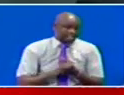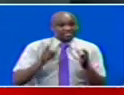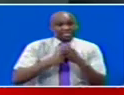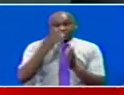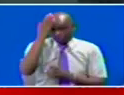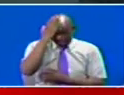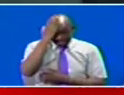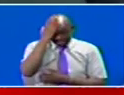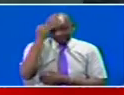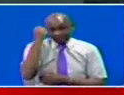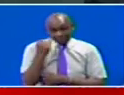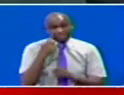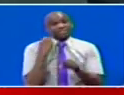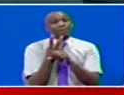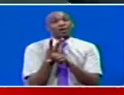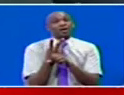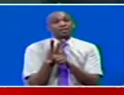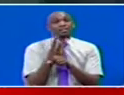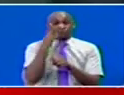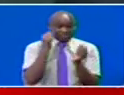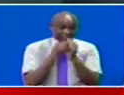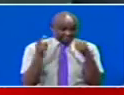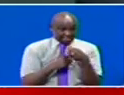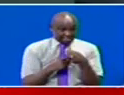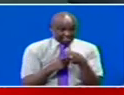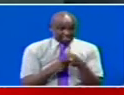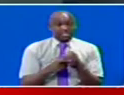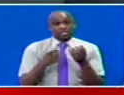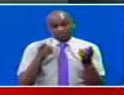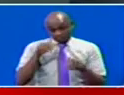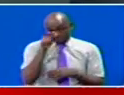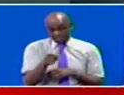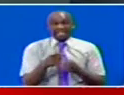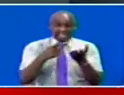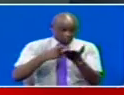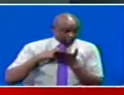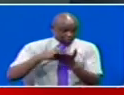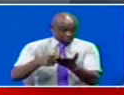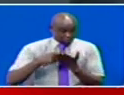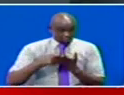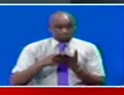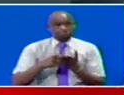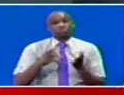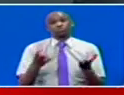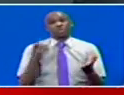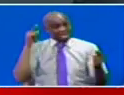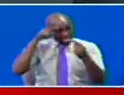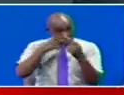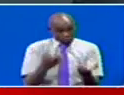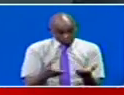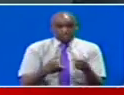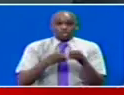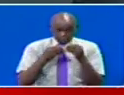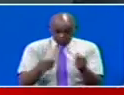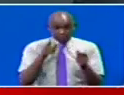Monday, 5th December 2016, and whereas negotiations aimed at unlocking